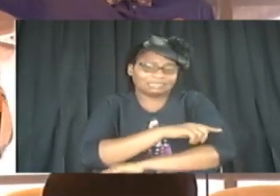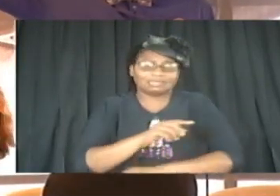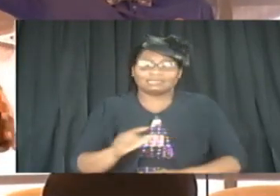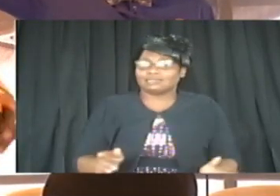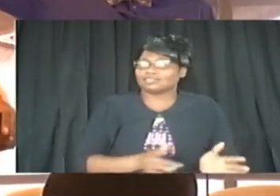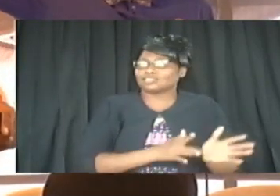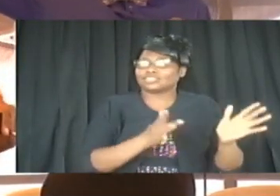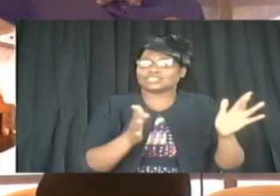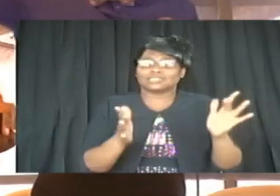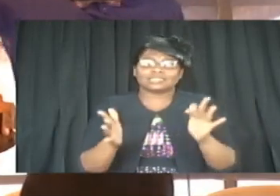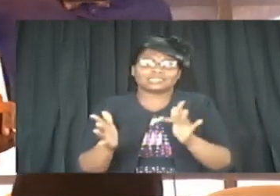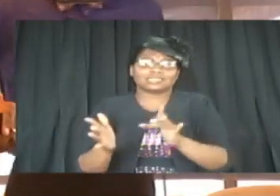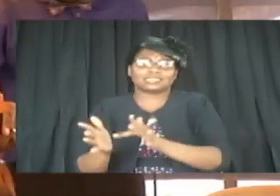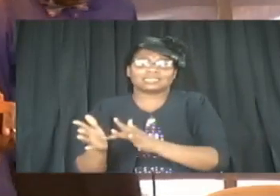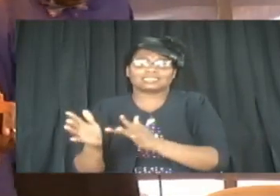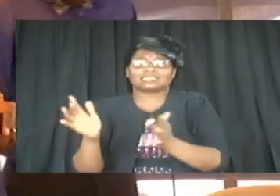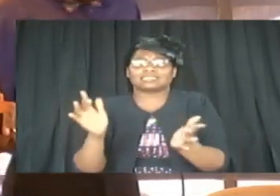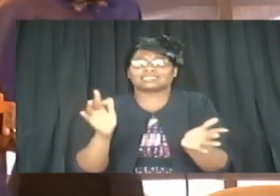Jesus.